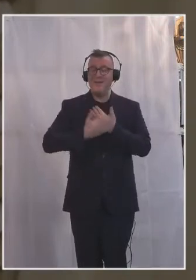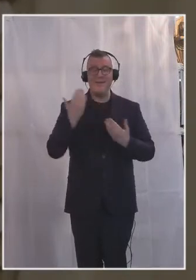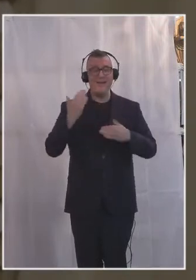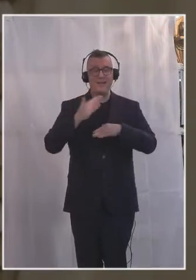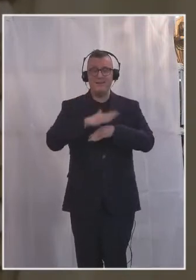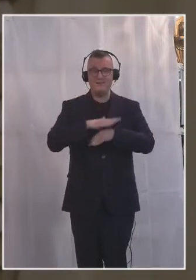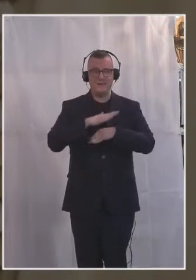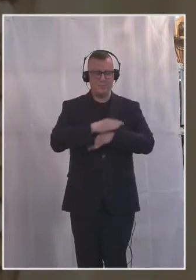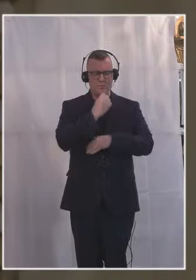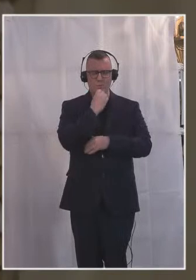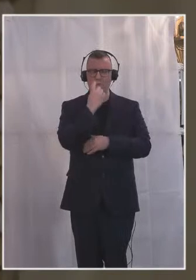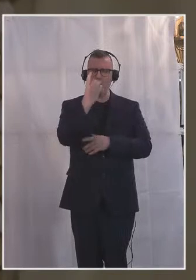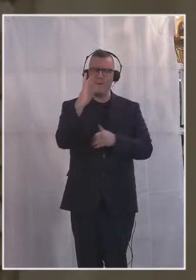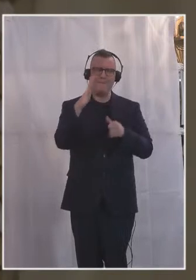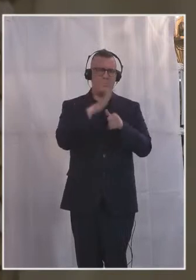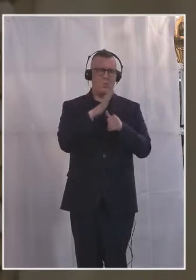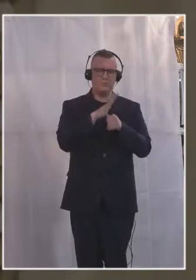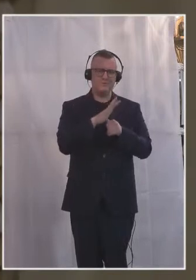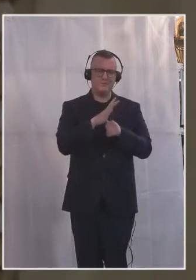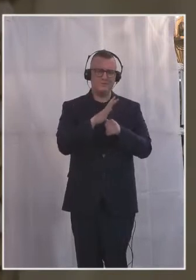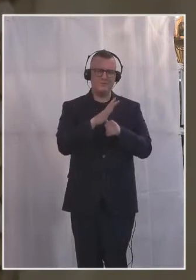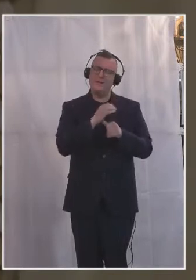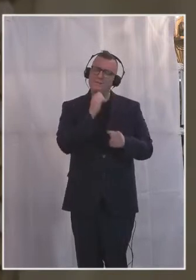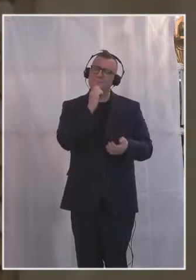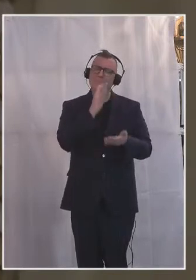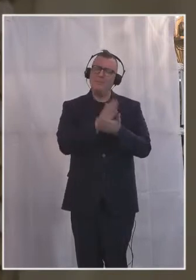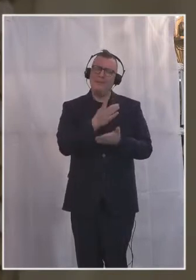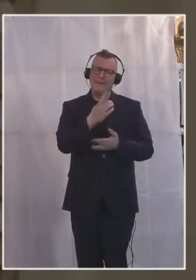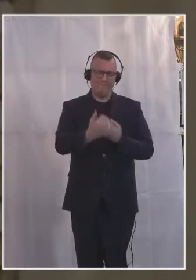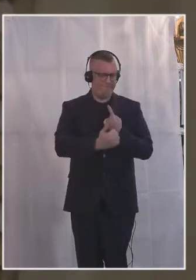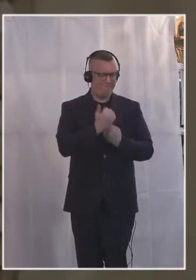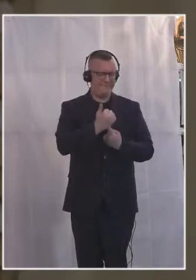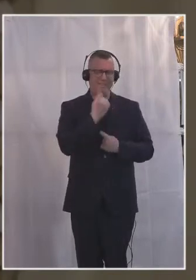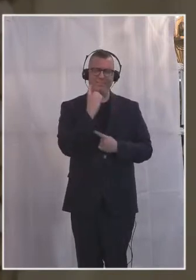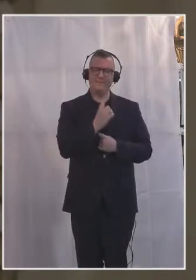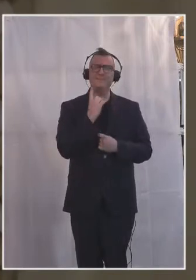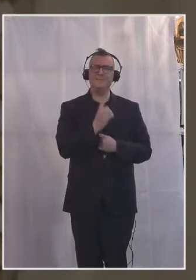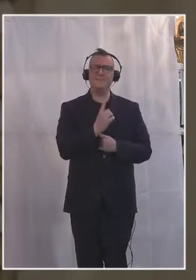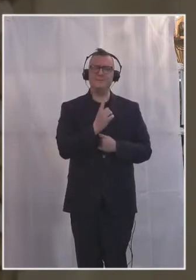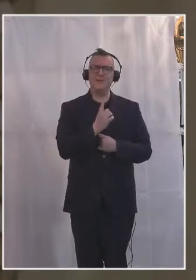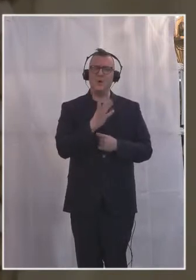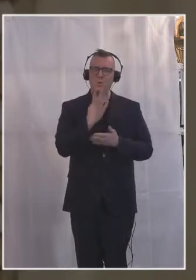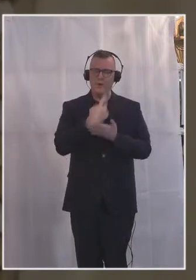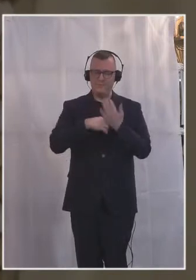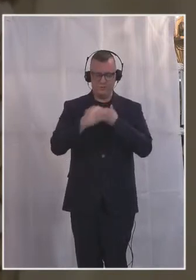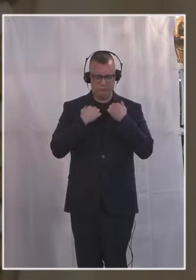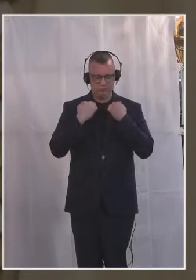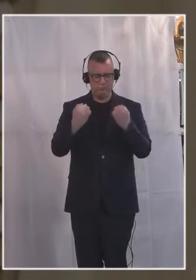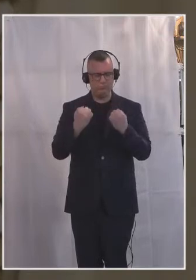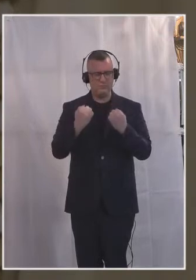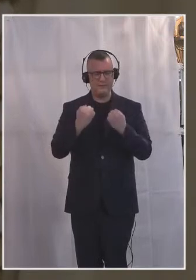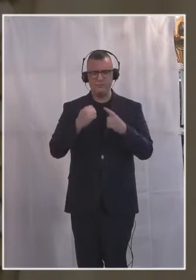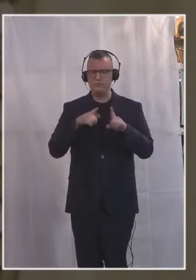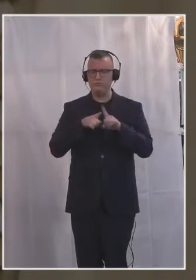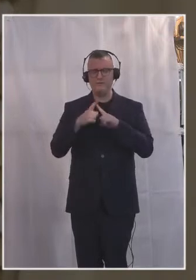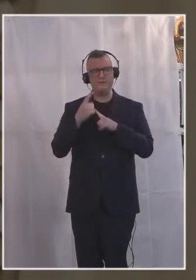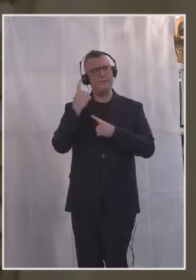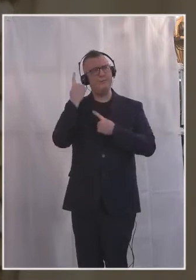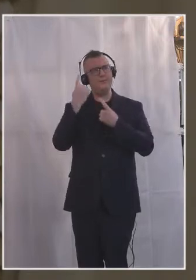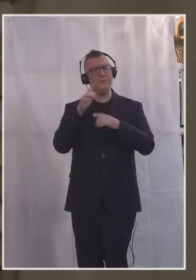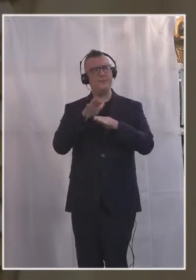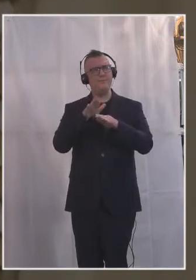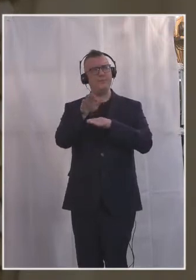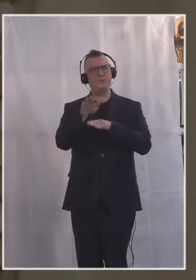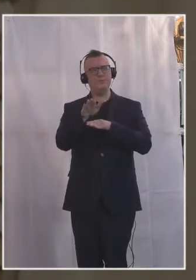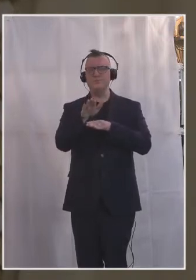on anything else. I really do believe that. To understand the season that we're in so we can anticipate rather than